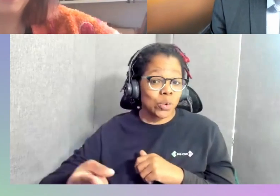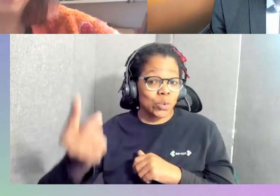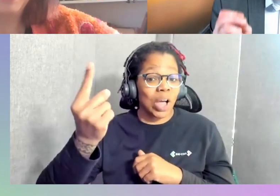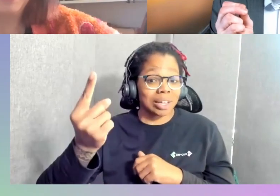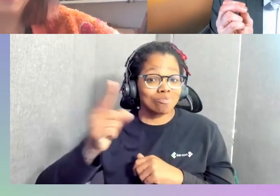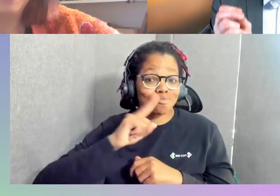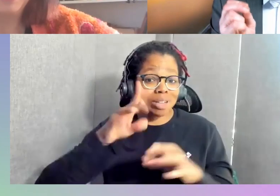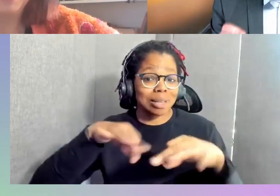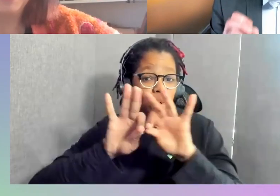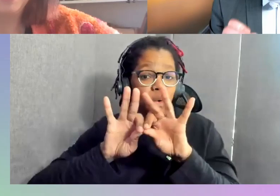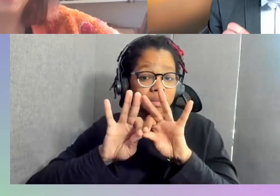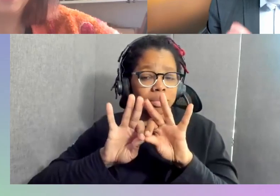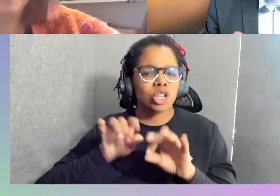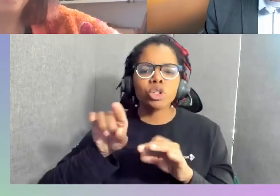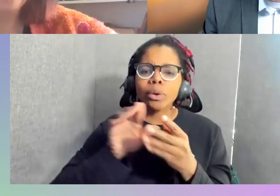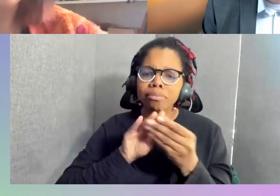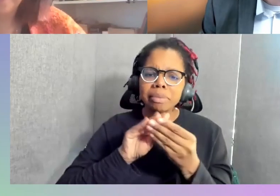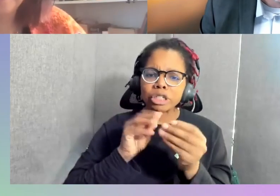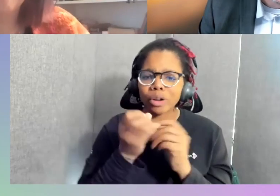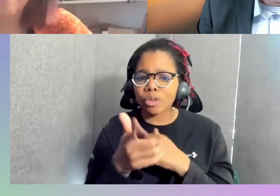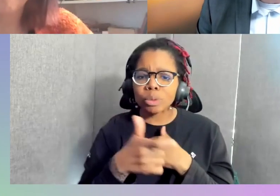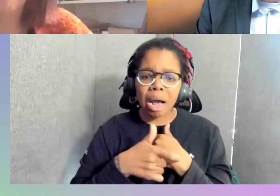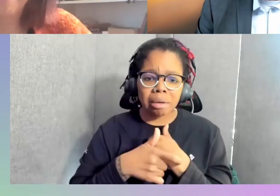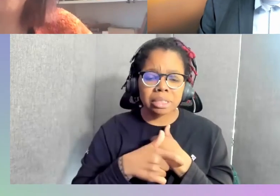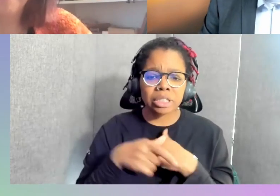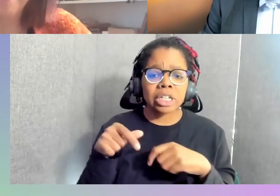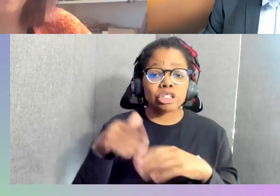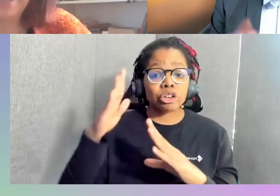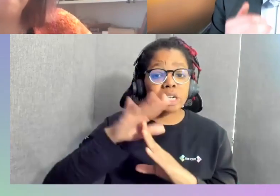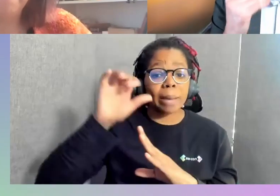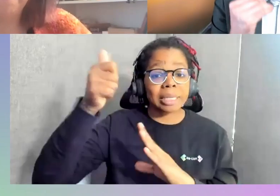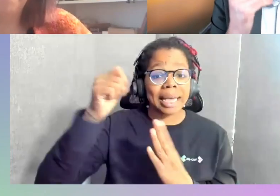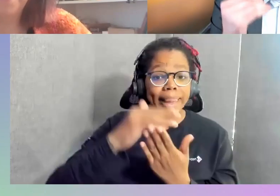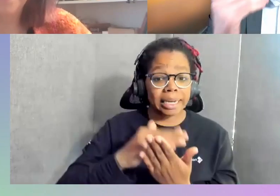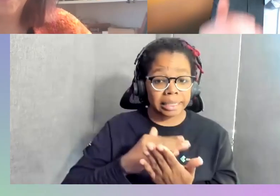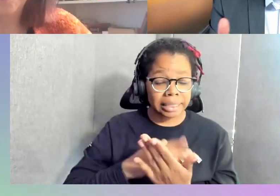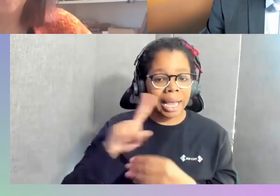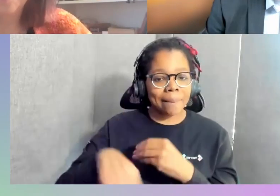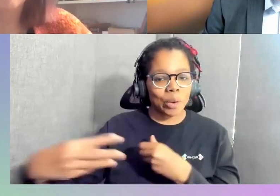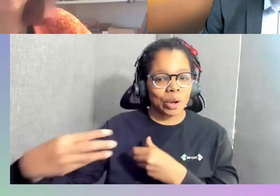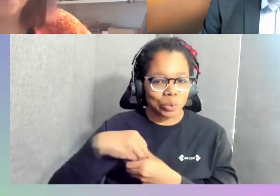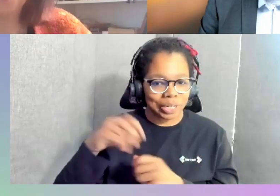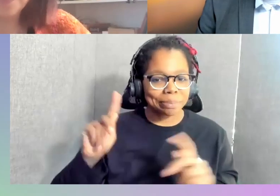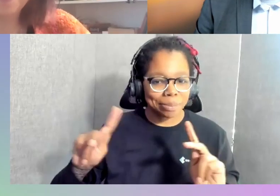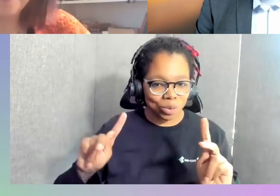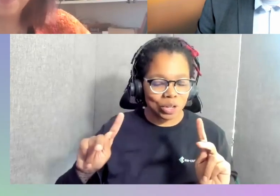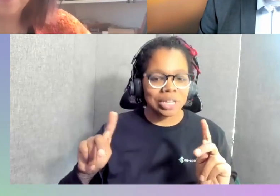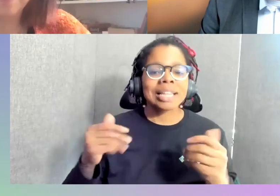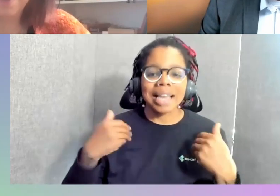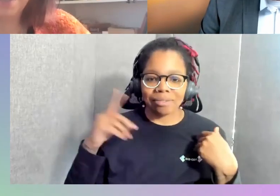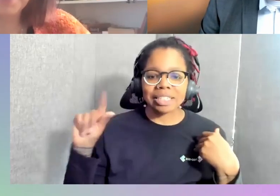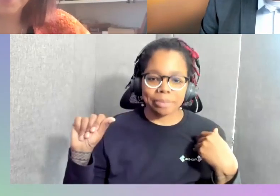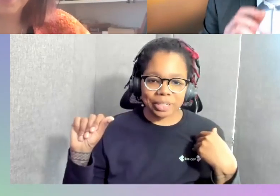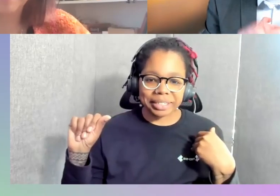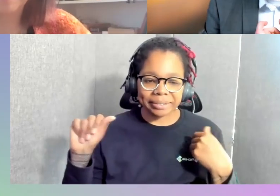really important, and you've mentioned this a couple times in your top 10 list about including people with